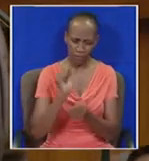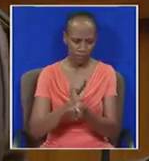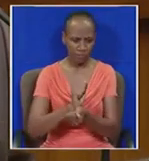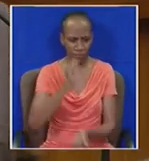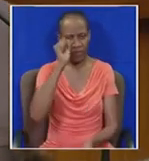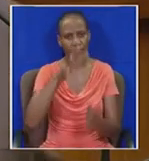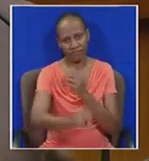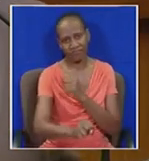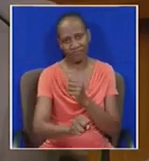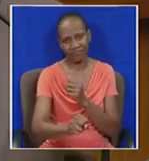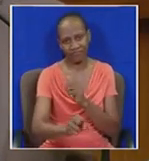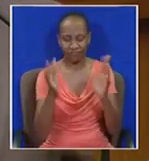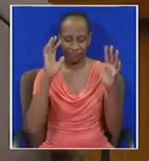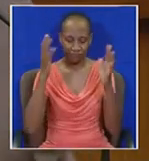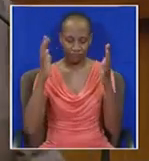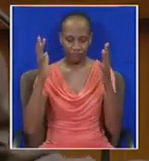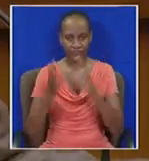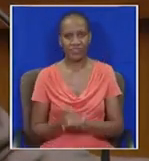forget,